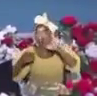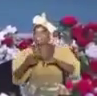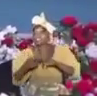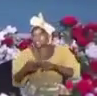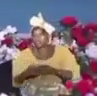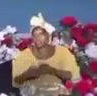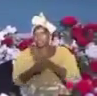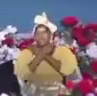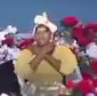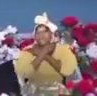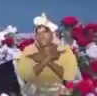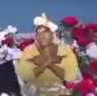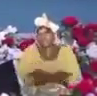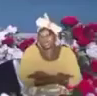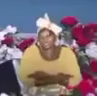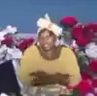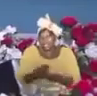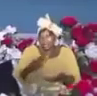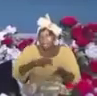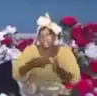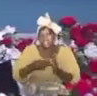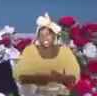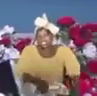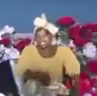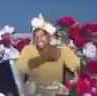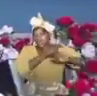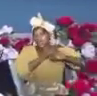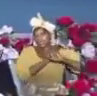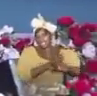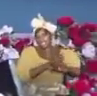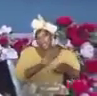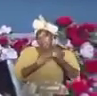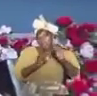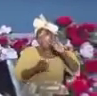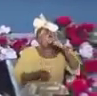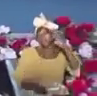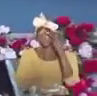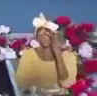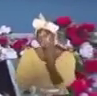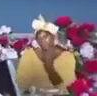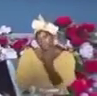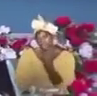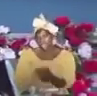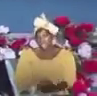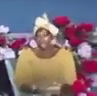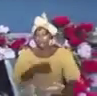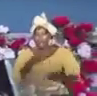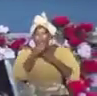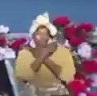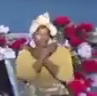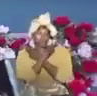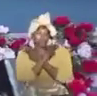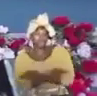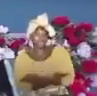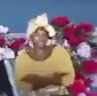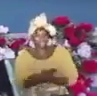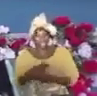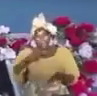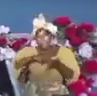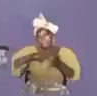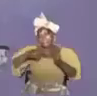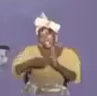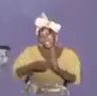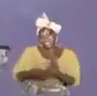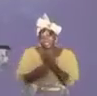security. Rest means security. Number two, rest means freedom